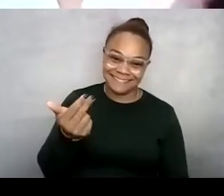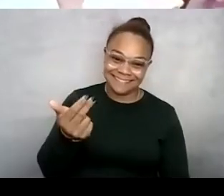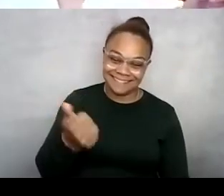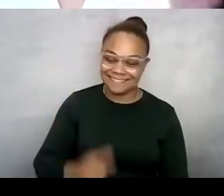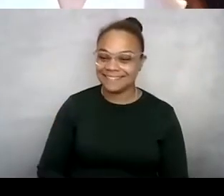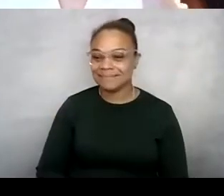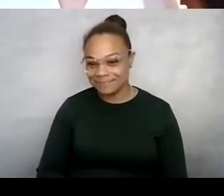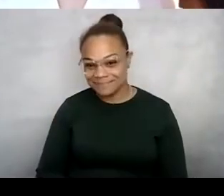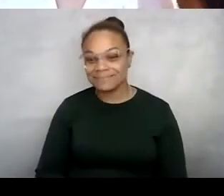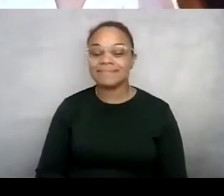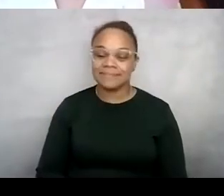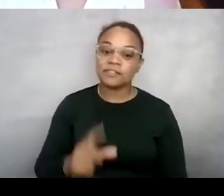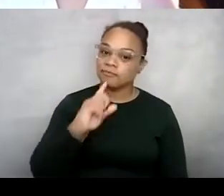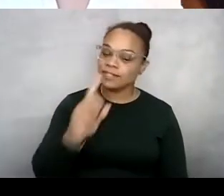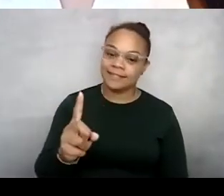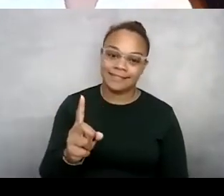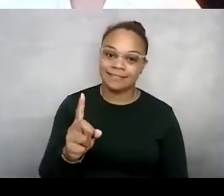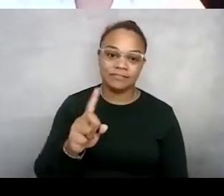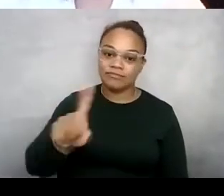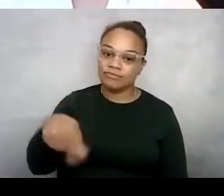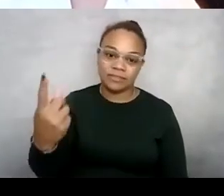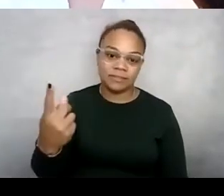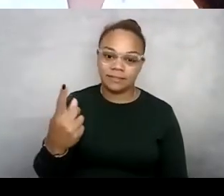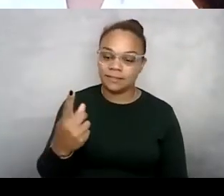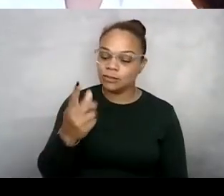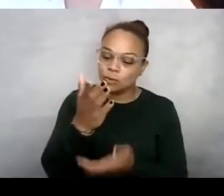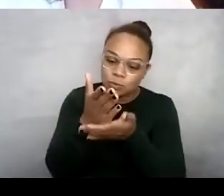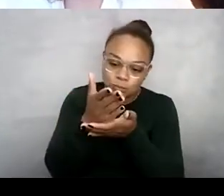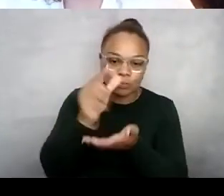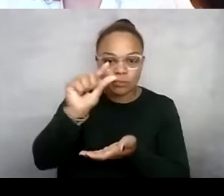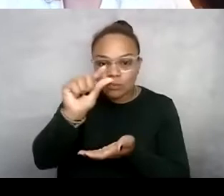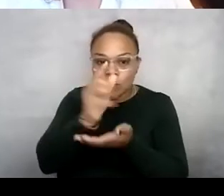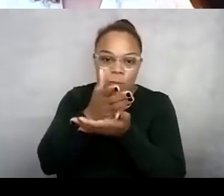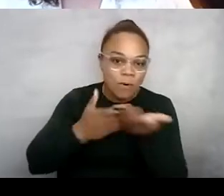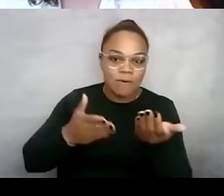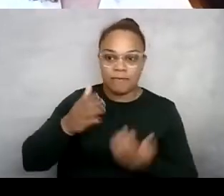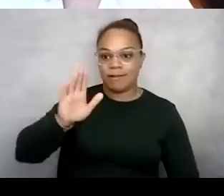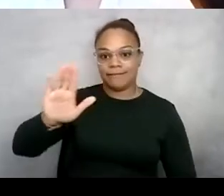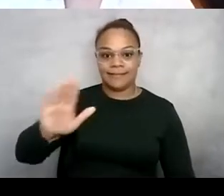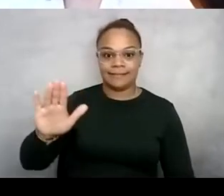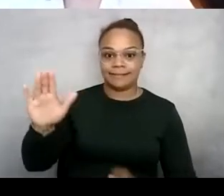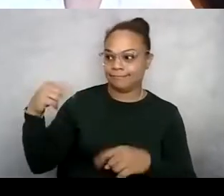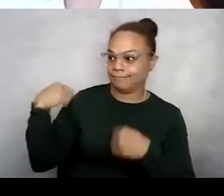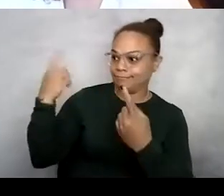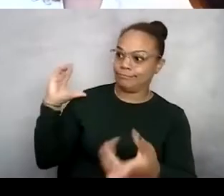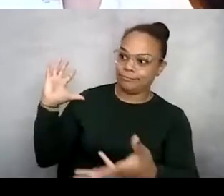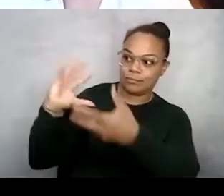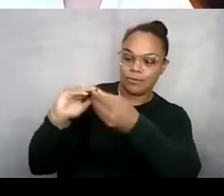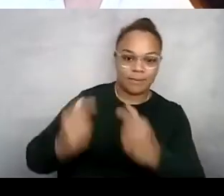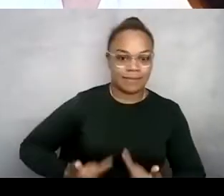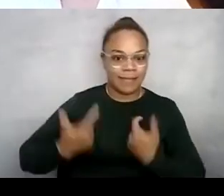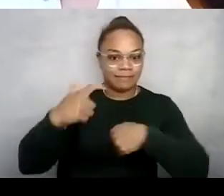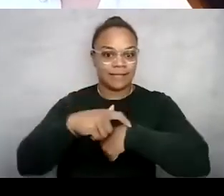are just this tiny little bit of a lifetime of advocacy and